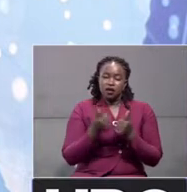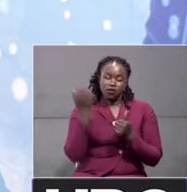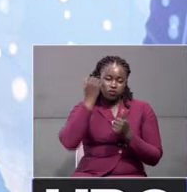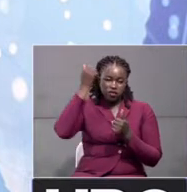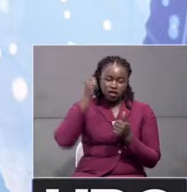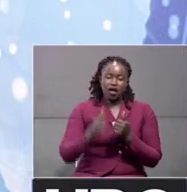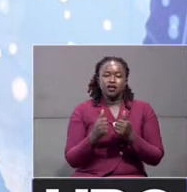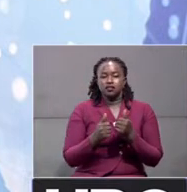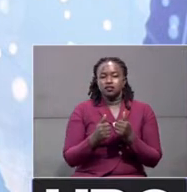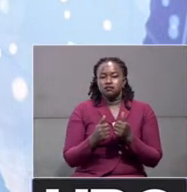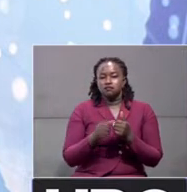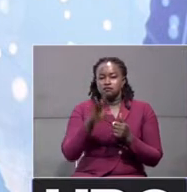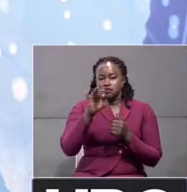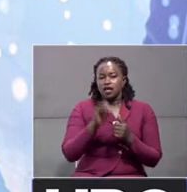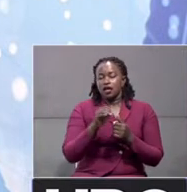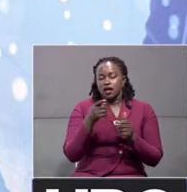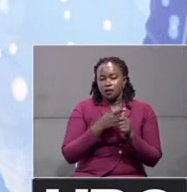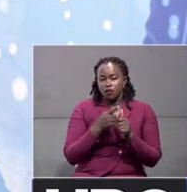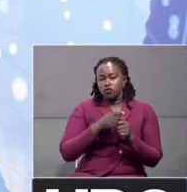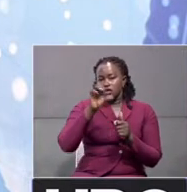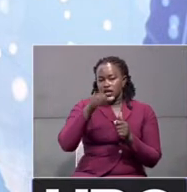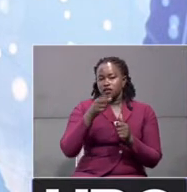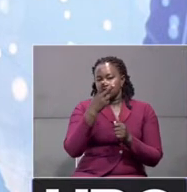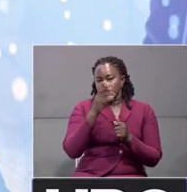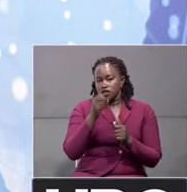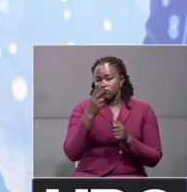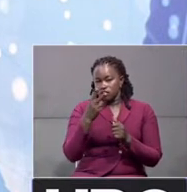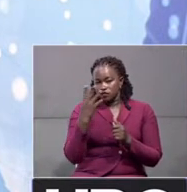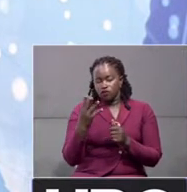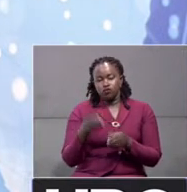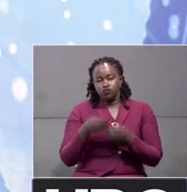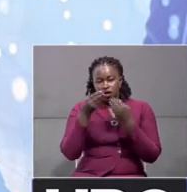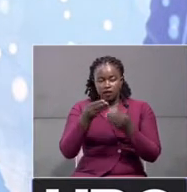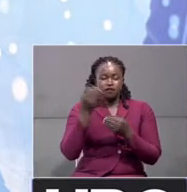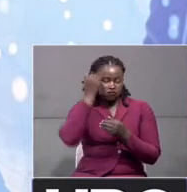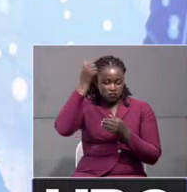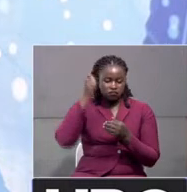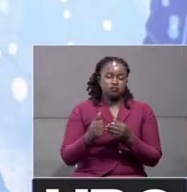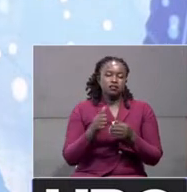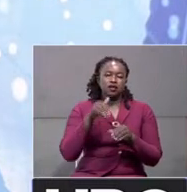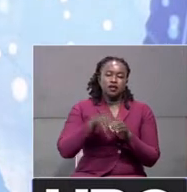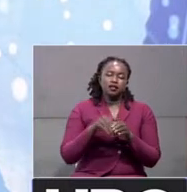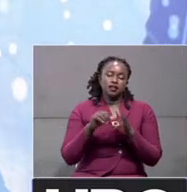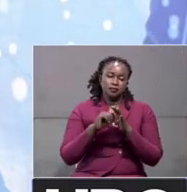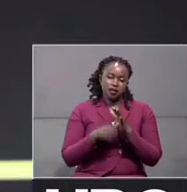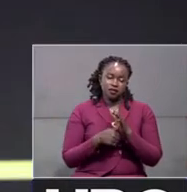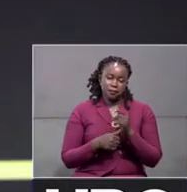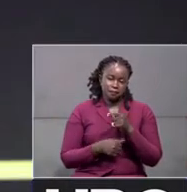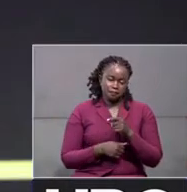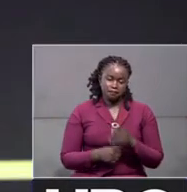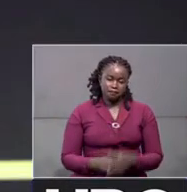set April 9th, 2024, to deliver a ruling in the matter.